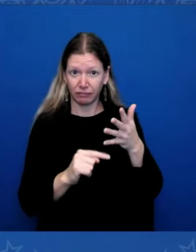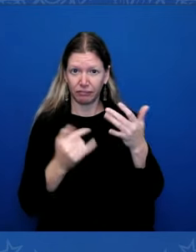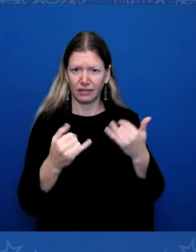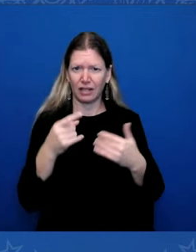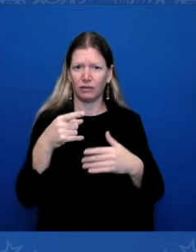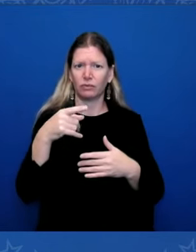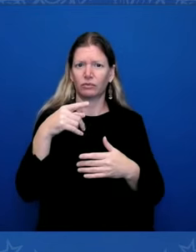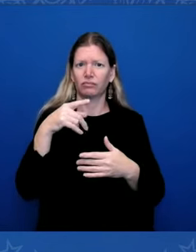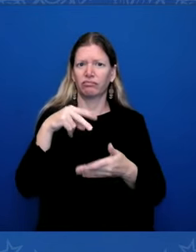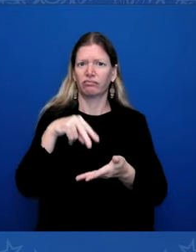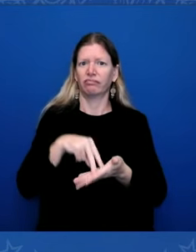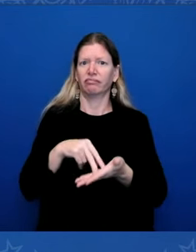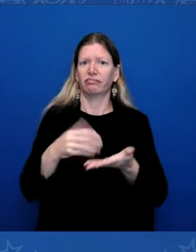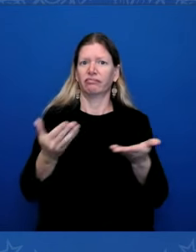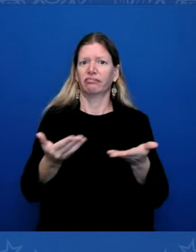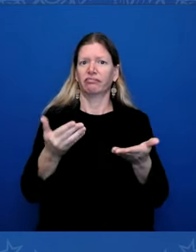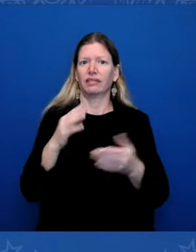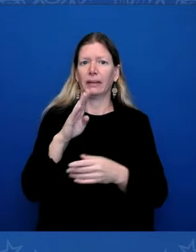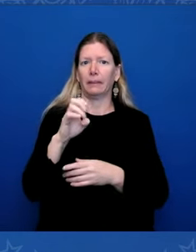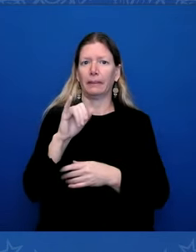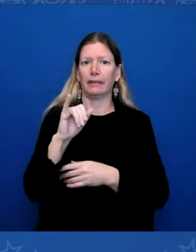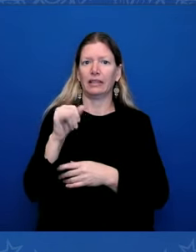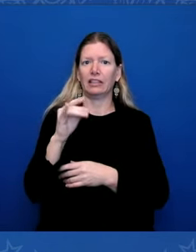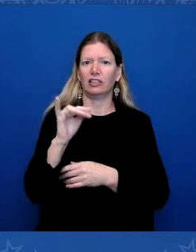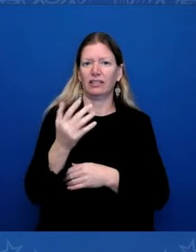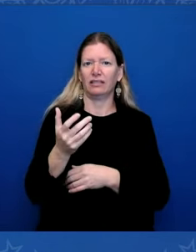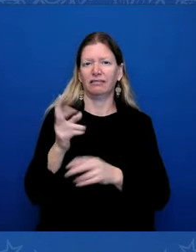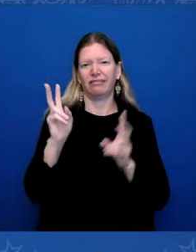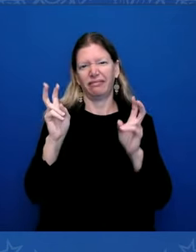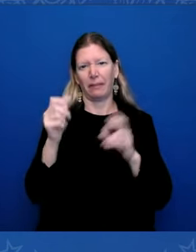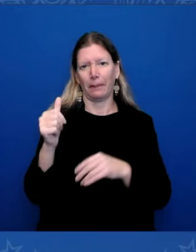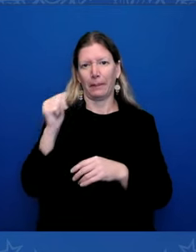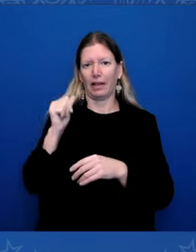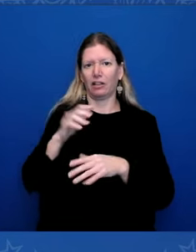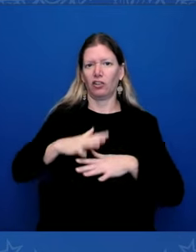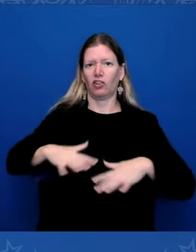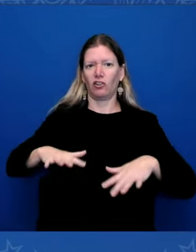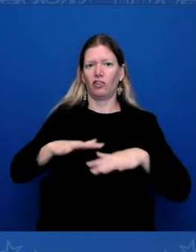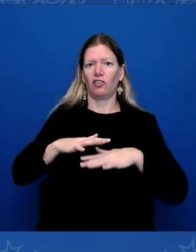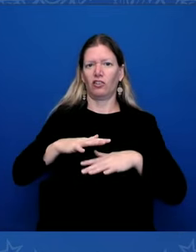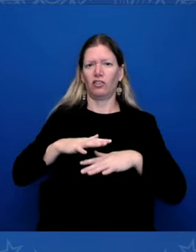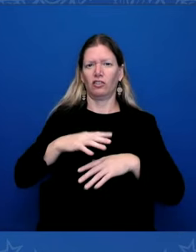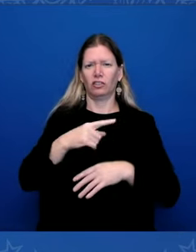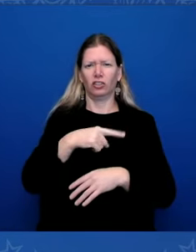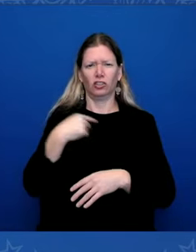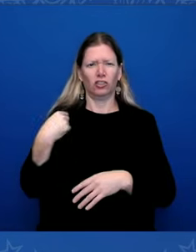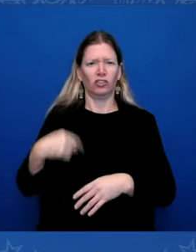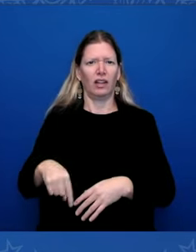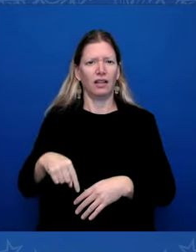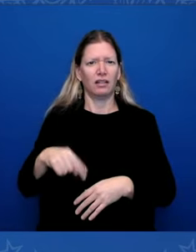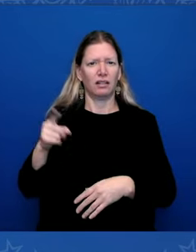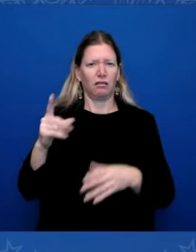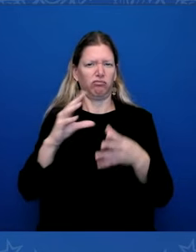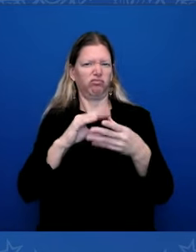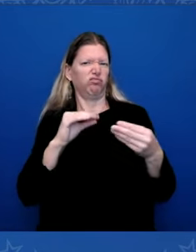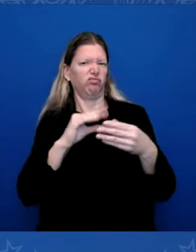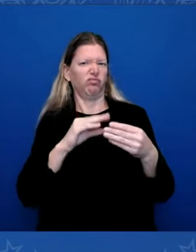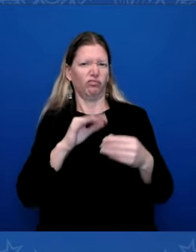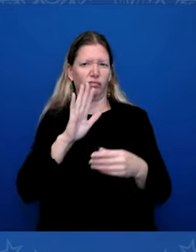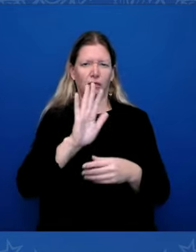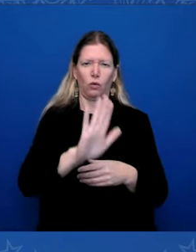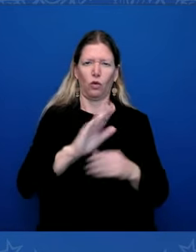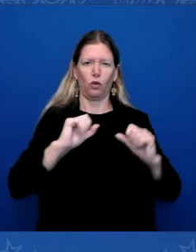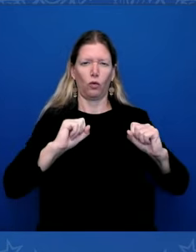your Cold War mentality. Are they right, sir? Are they right, Mr. President? Is there a danger of a Cold War? And when will you